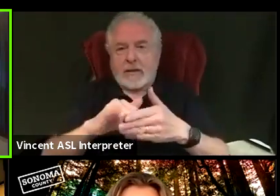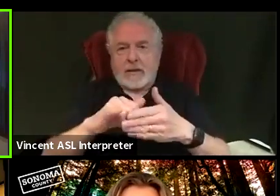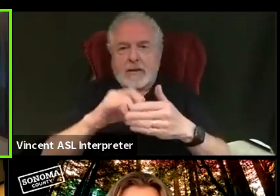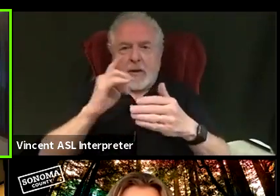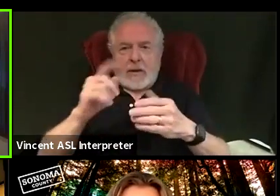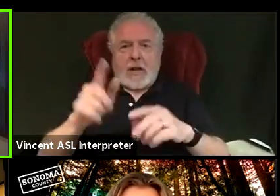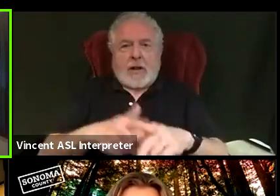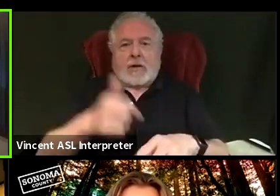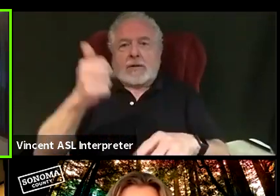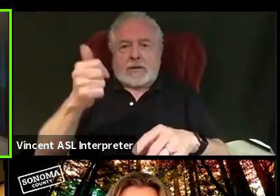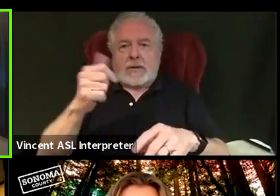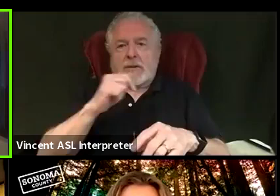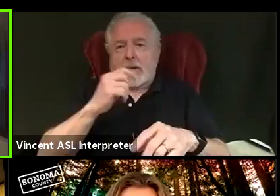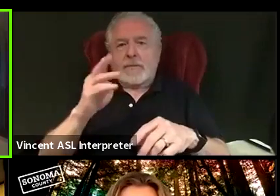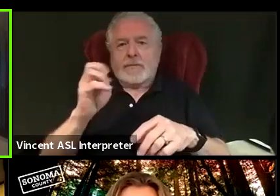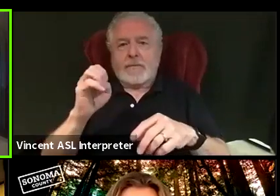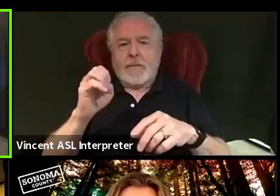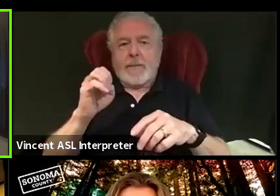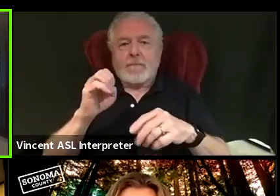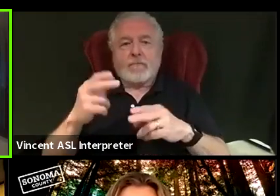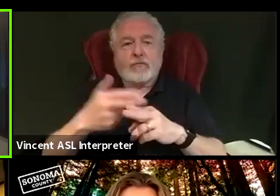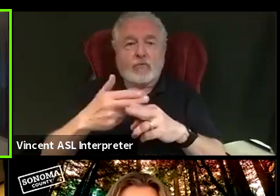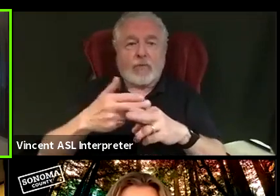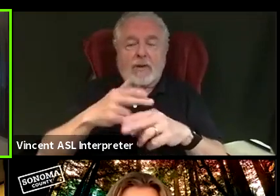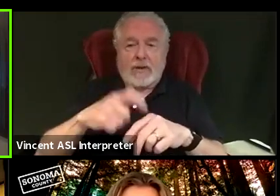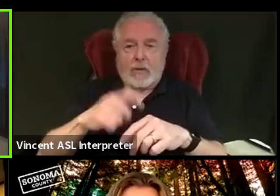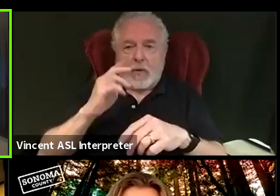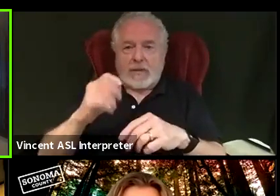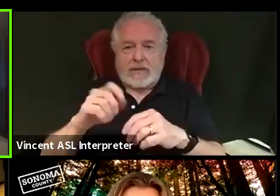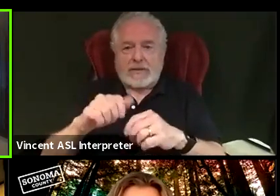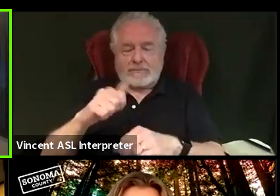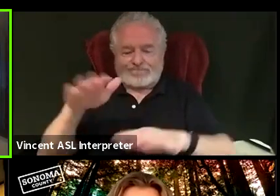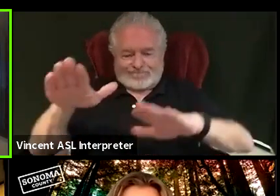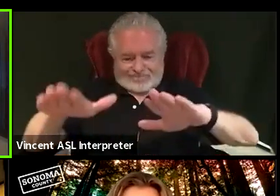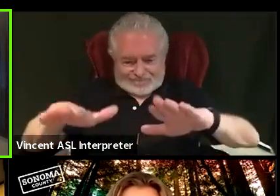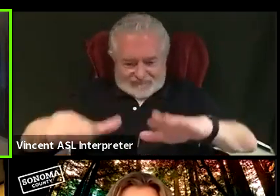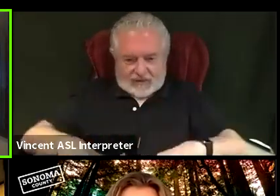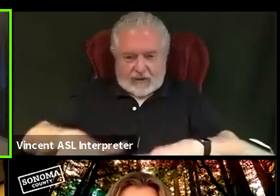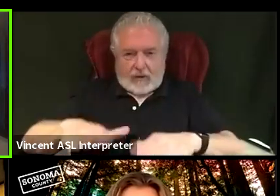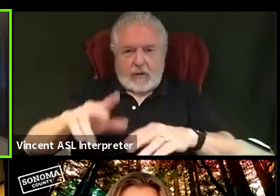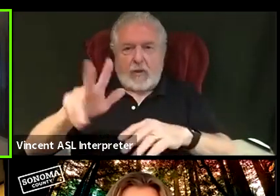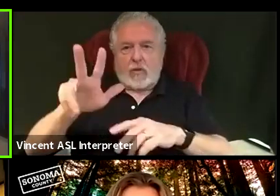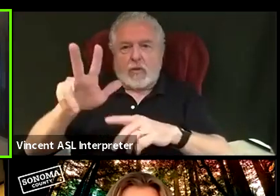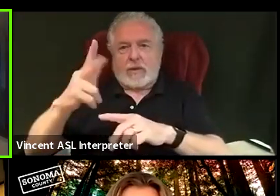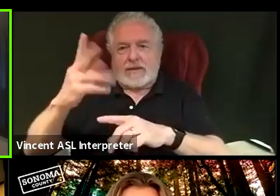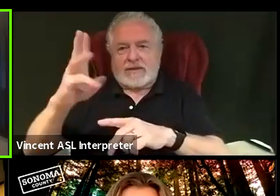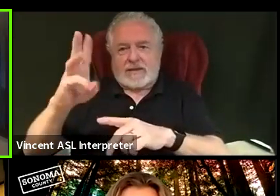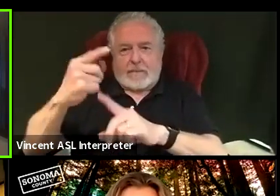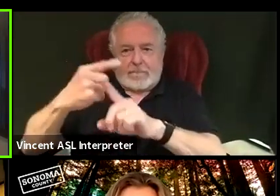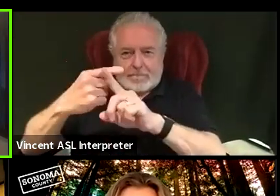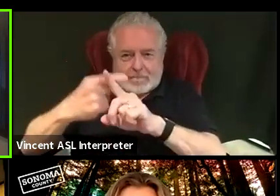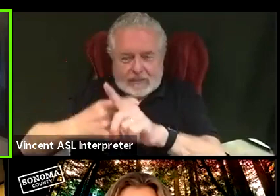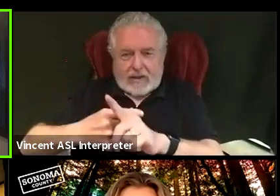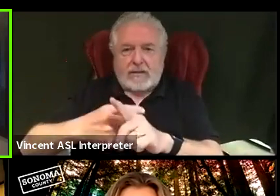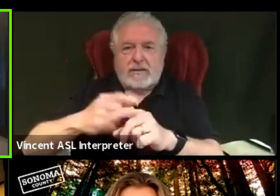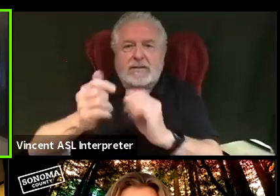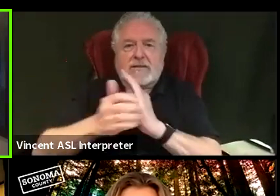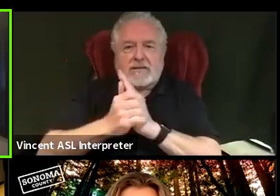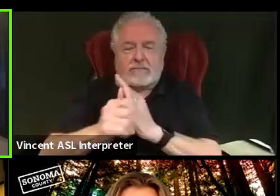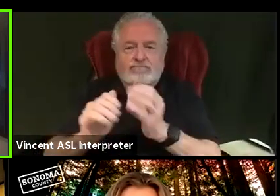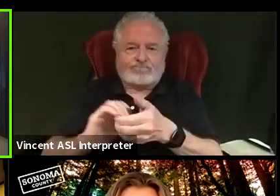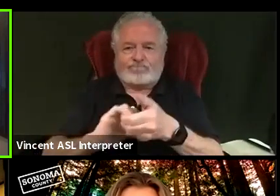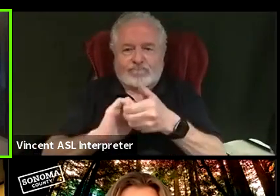just going to be longer. It's not going to be a short period of time. It's going to be settling in for 3 to 6 months and really developing those skills around community.